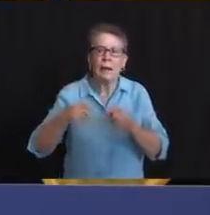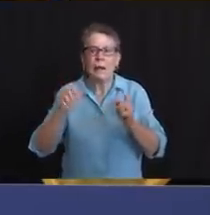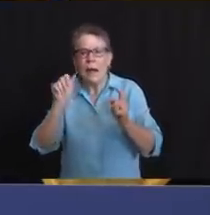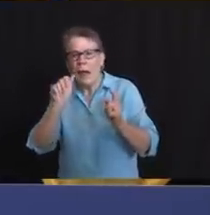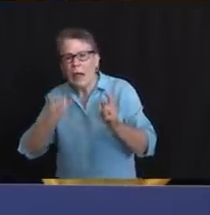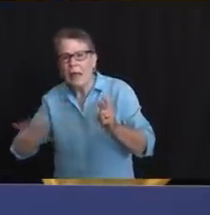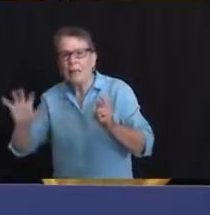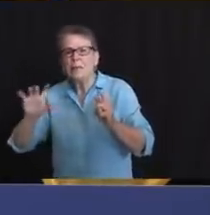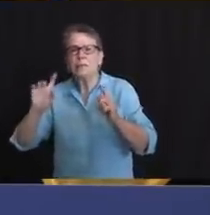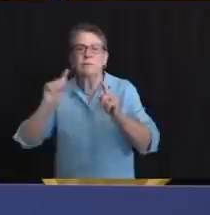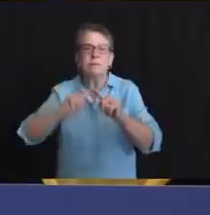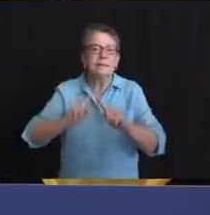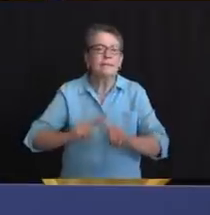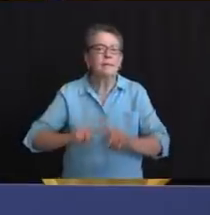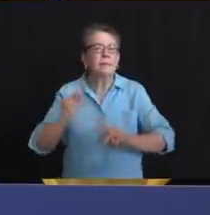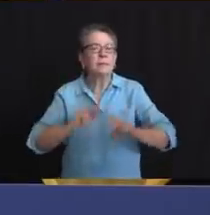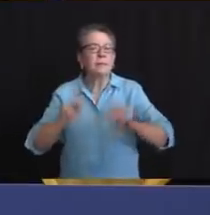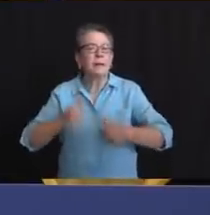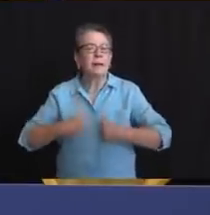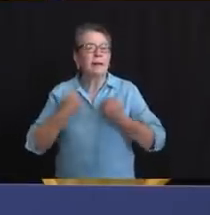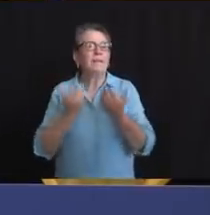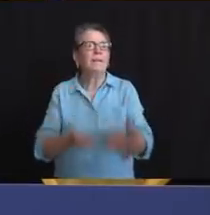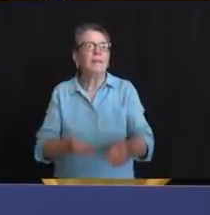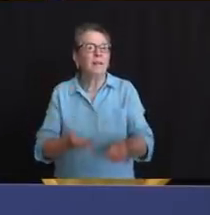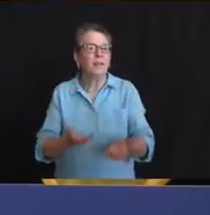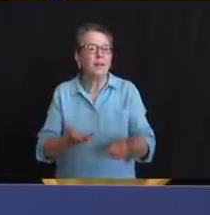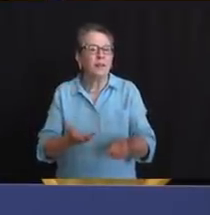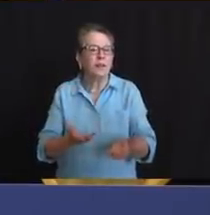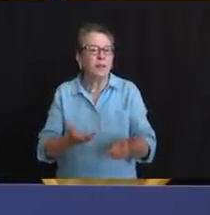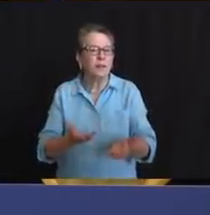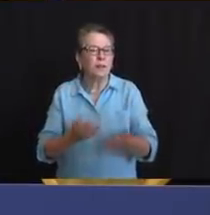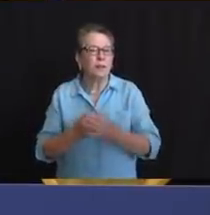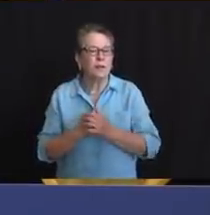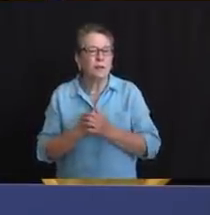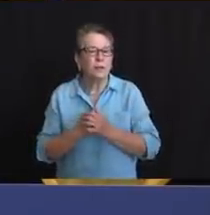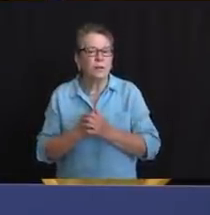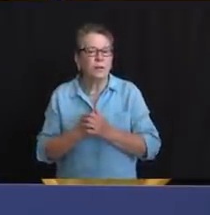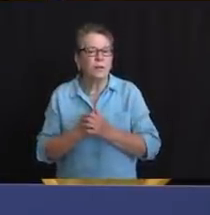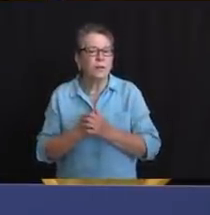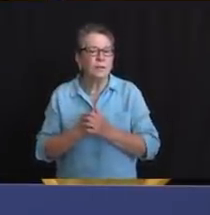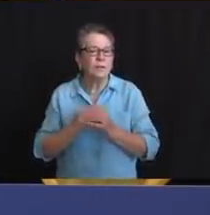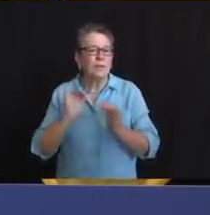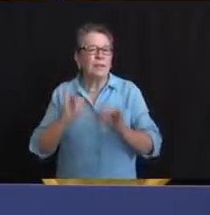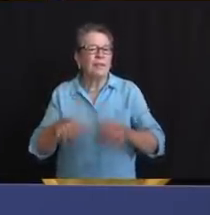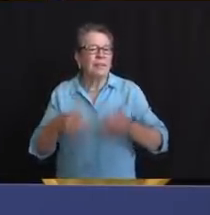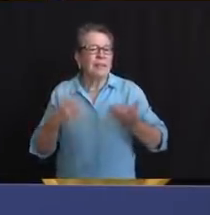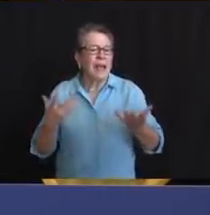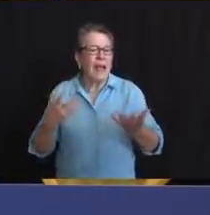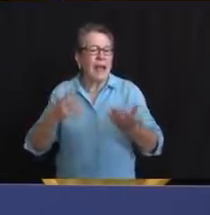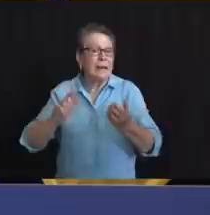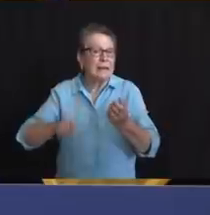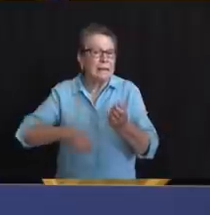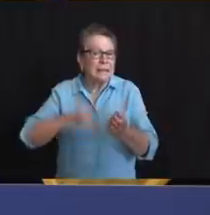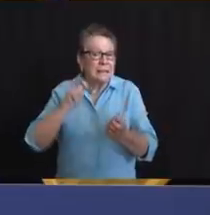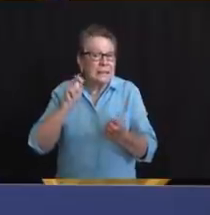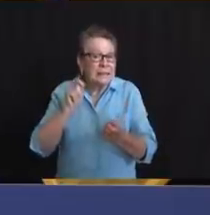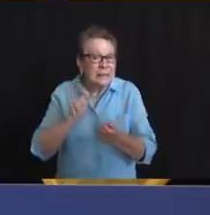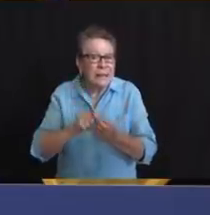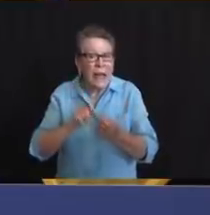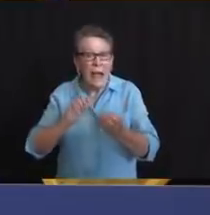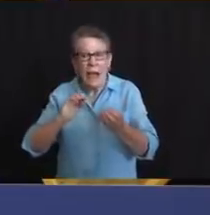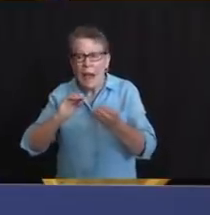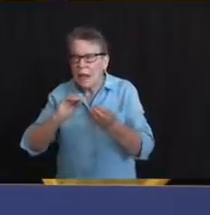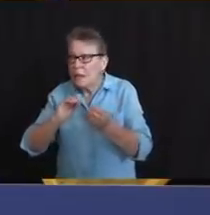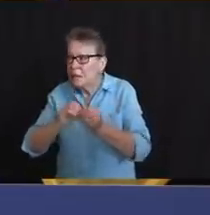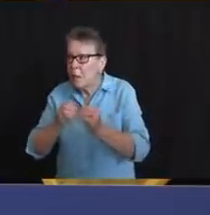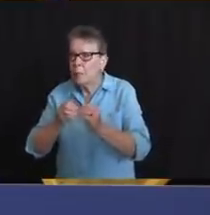I'd say no particular magical line in the sand, but we have a pretty good sense at any moment in time, based on what we